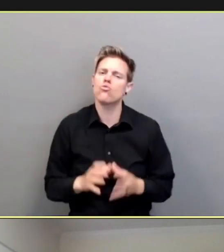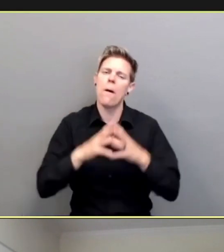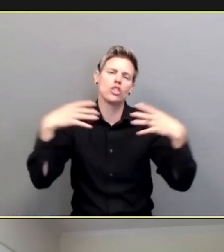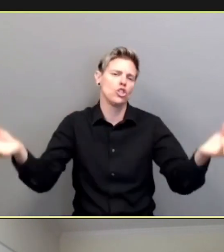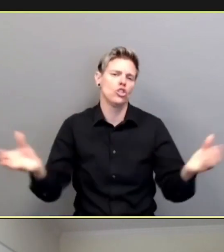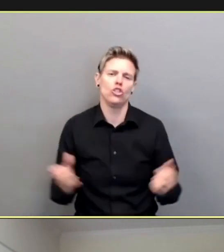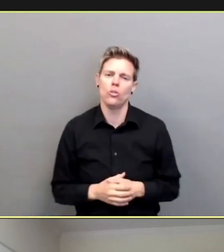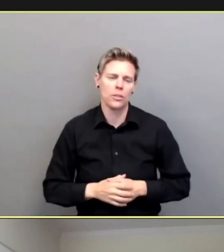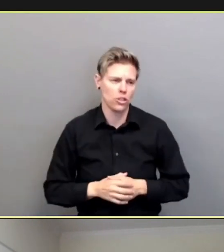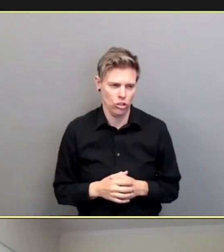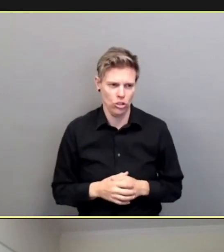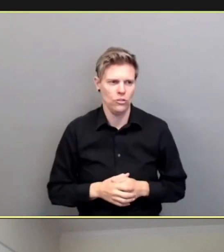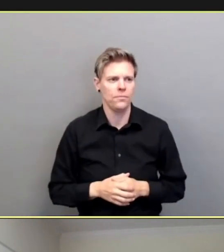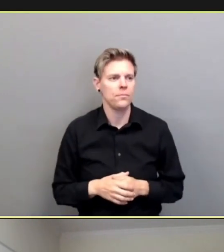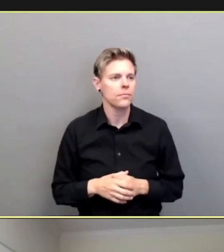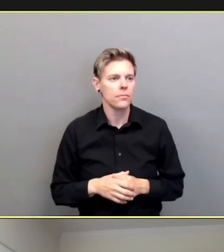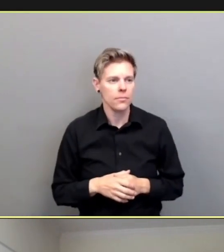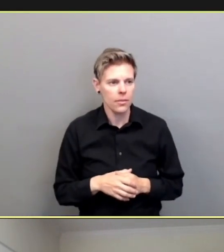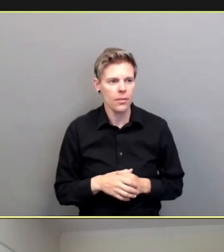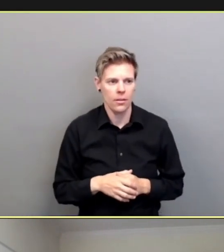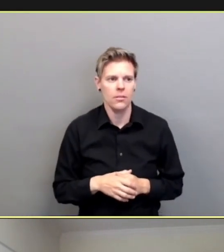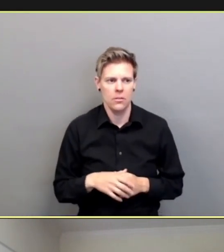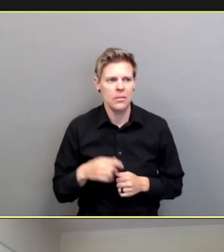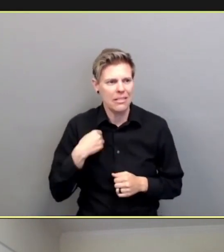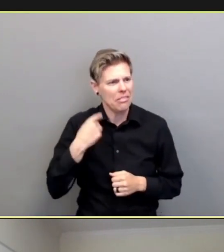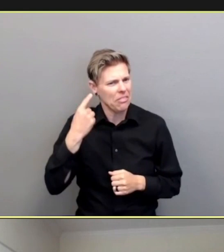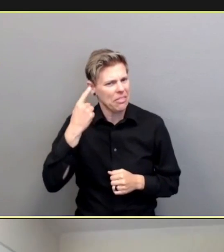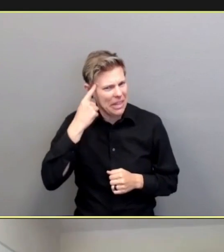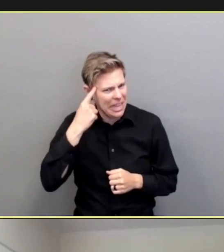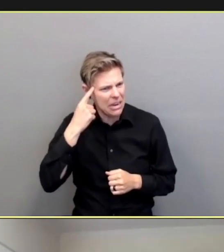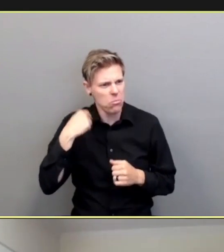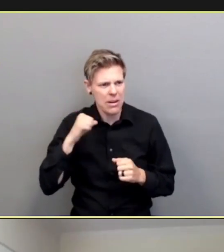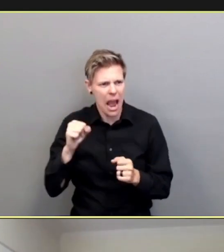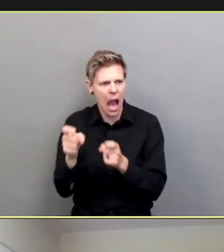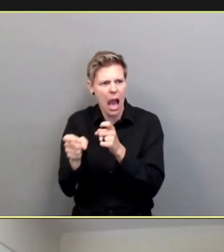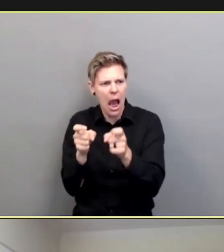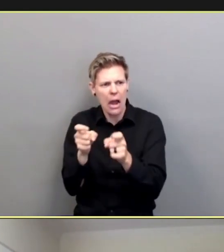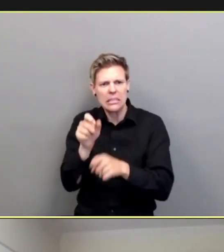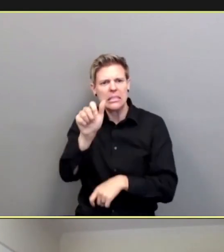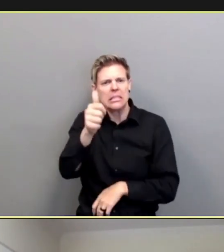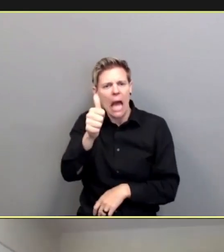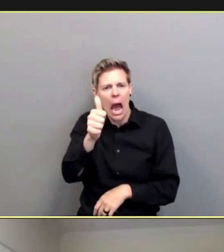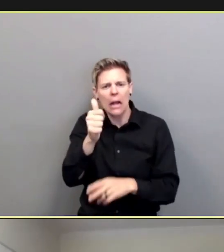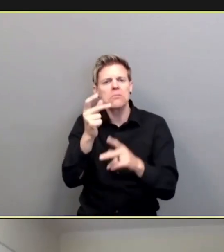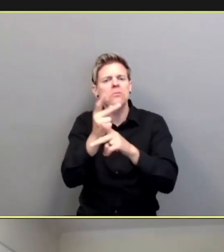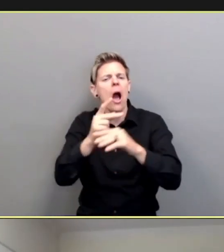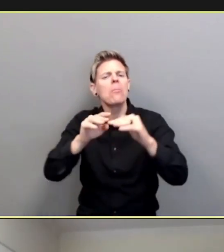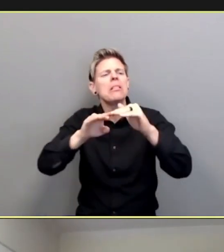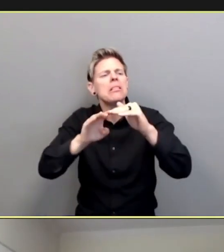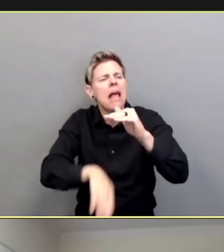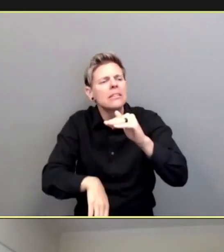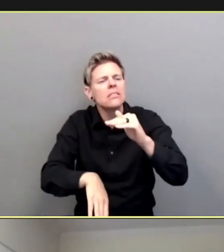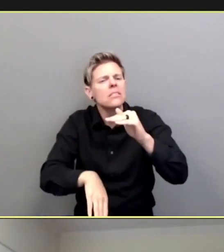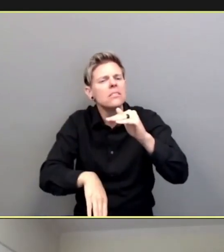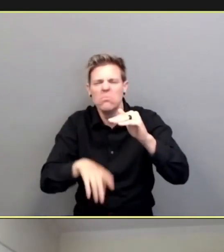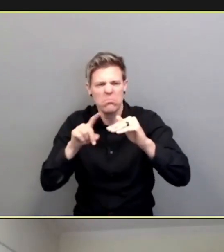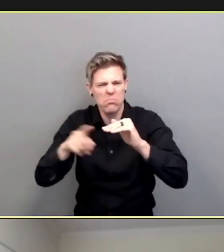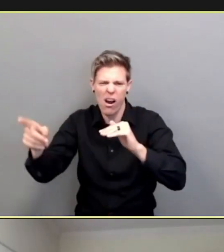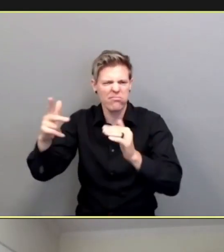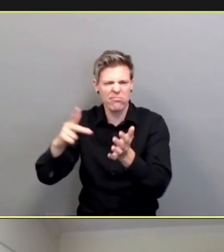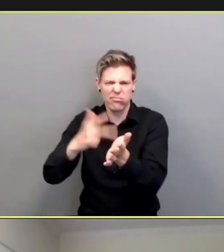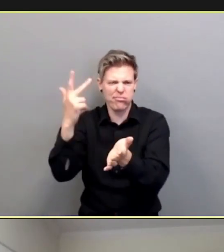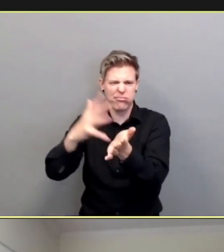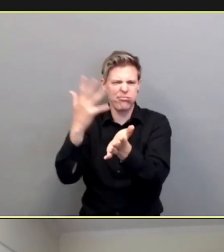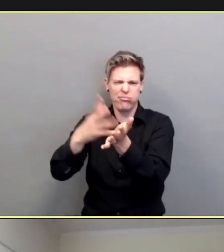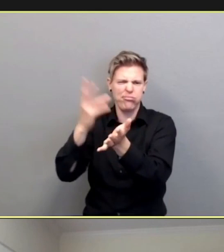number of cases we think is what we can handle. And so I think Christine's explanation about dividing by 4 is right.